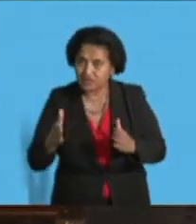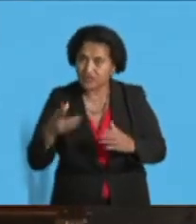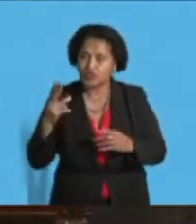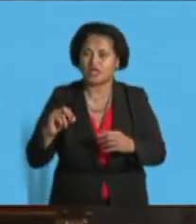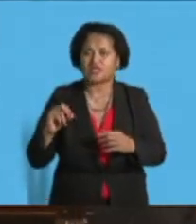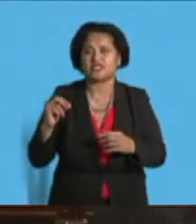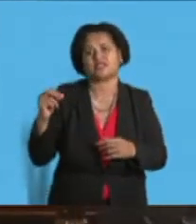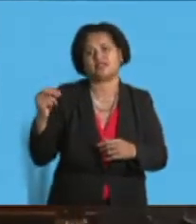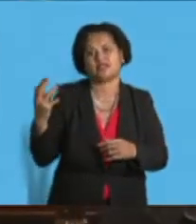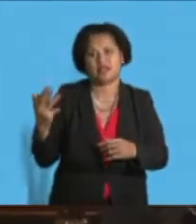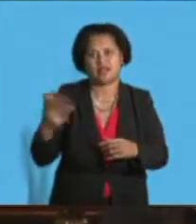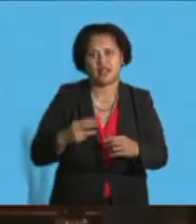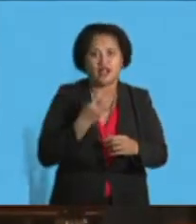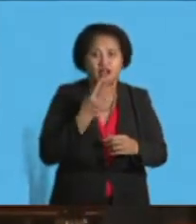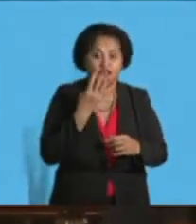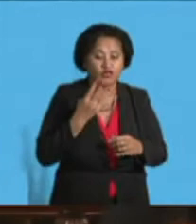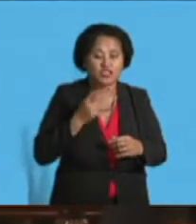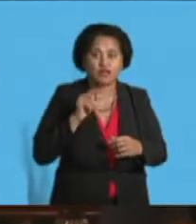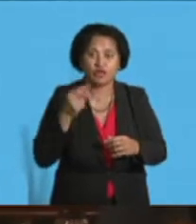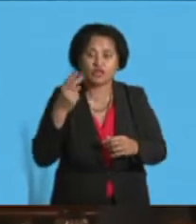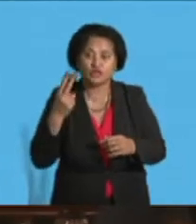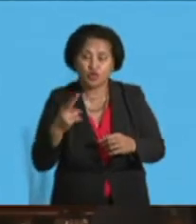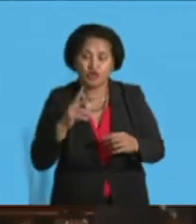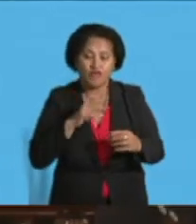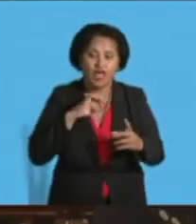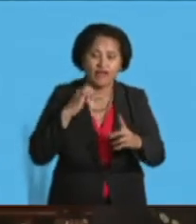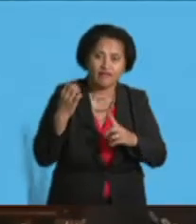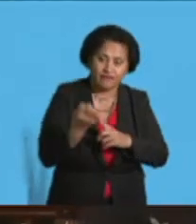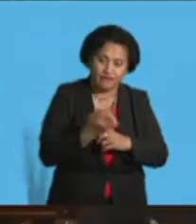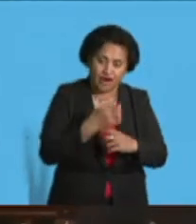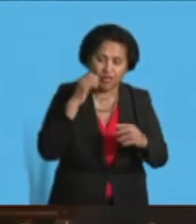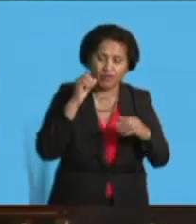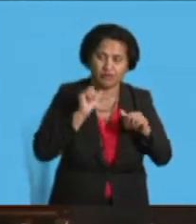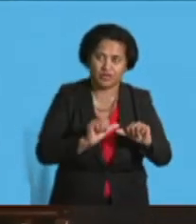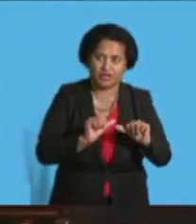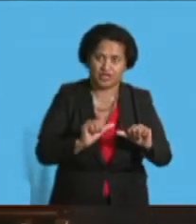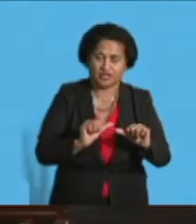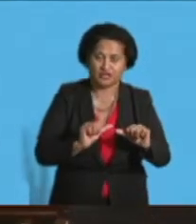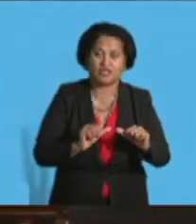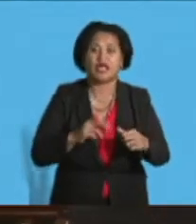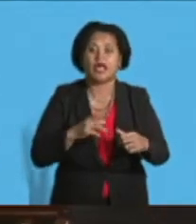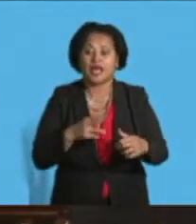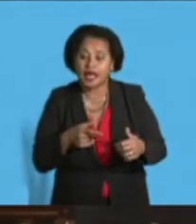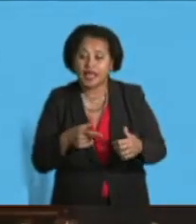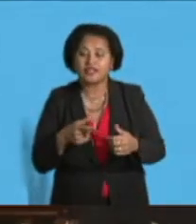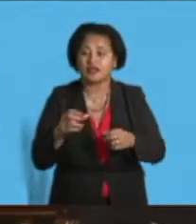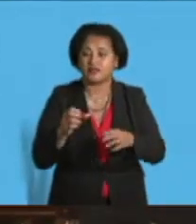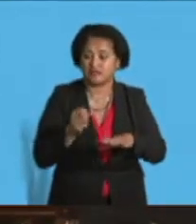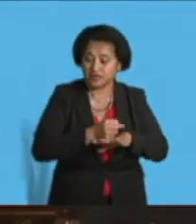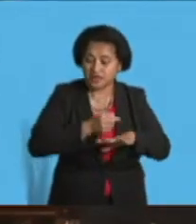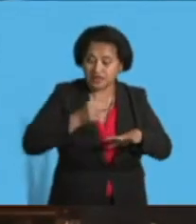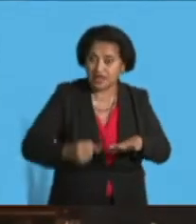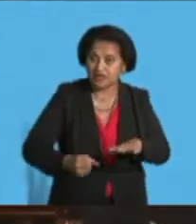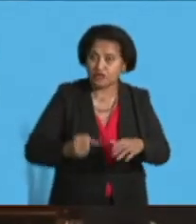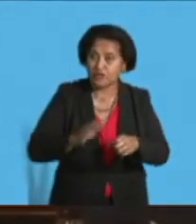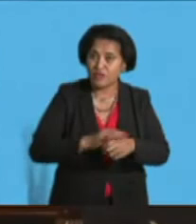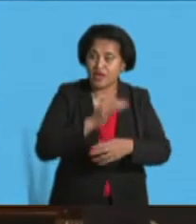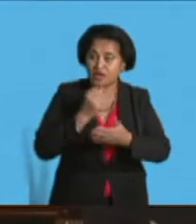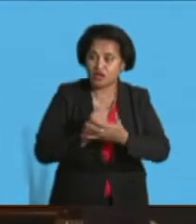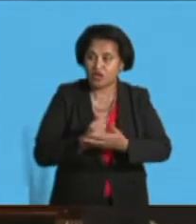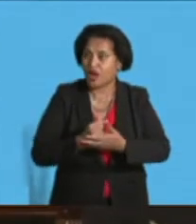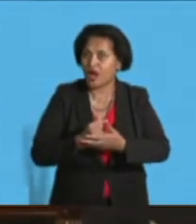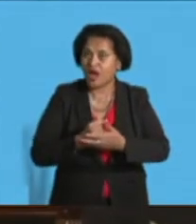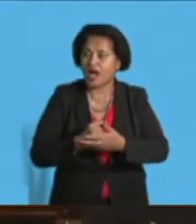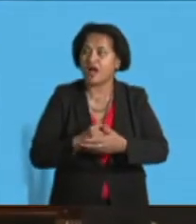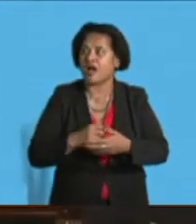is allocated for environmental protection initiatives, illustrating the resolute commitment of government to ensure that no development in Fiji comes at a